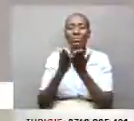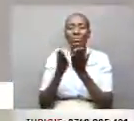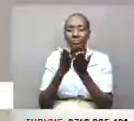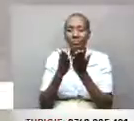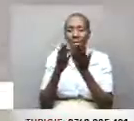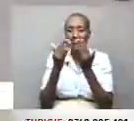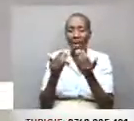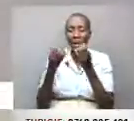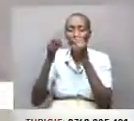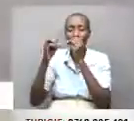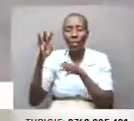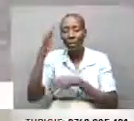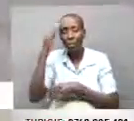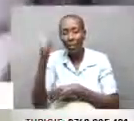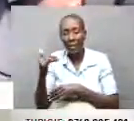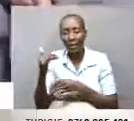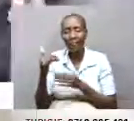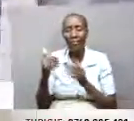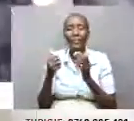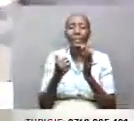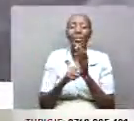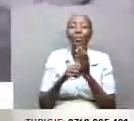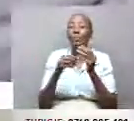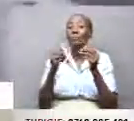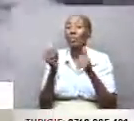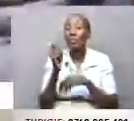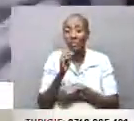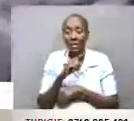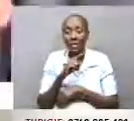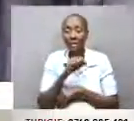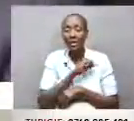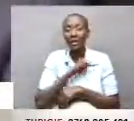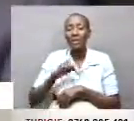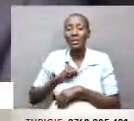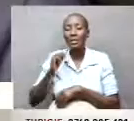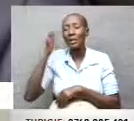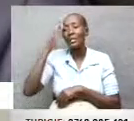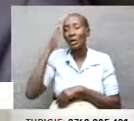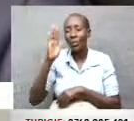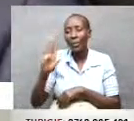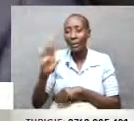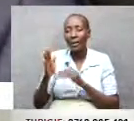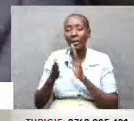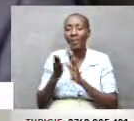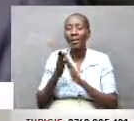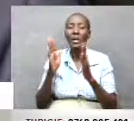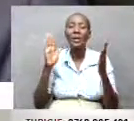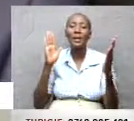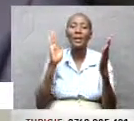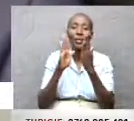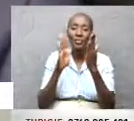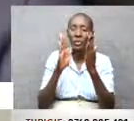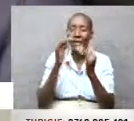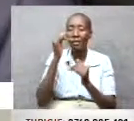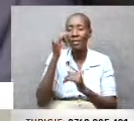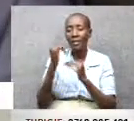hilo kumefanywa shingo upande. And the Senate is cognizant that we are fast approaching the end of the first quarter of the